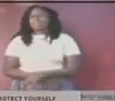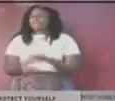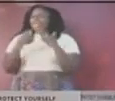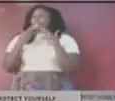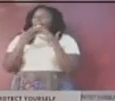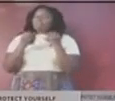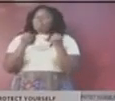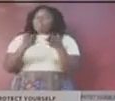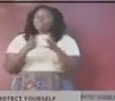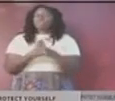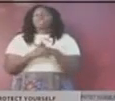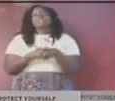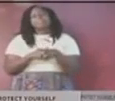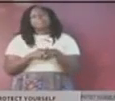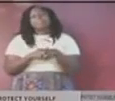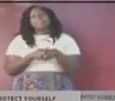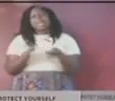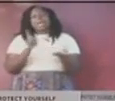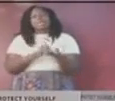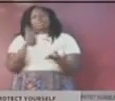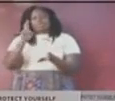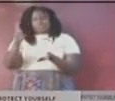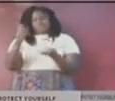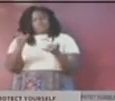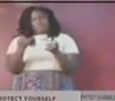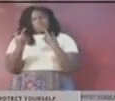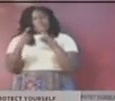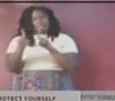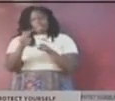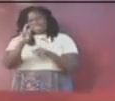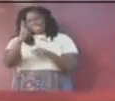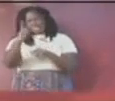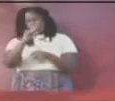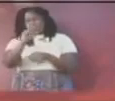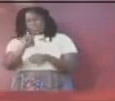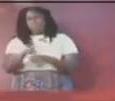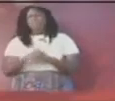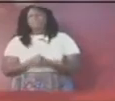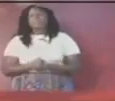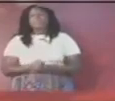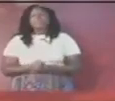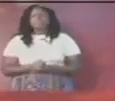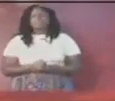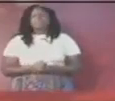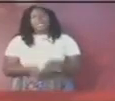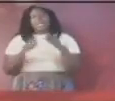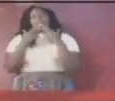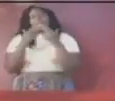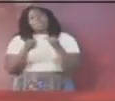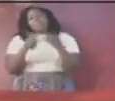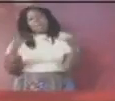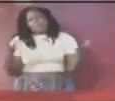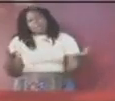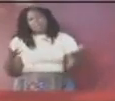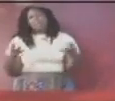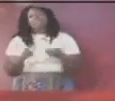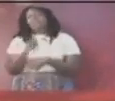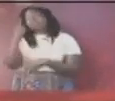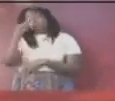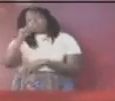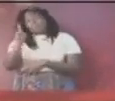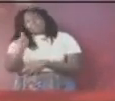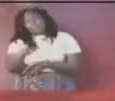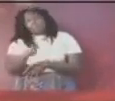we go straight to Dr. Richards to treat with the second question. Thank you very much, Rashad, for that